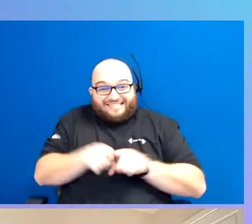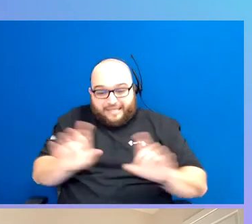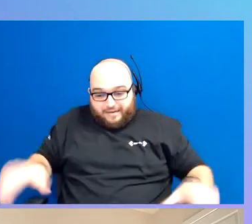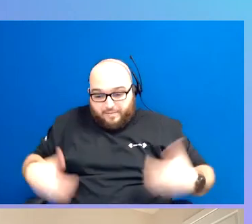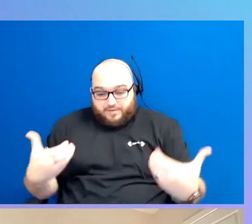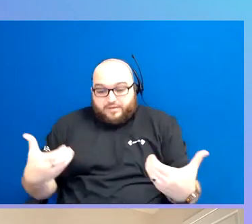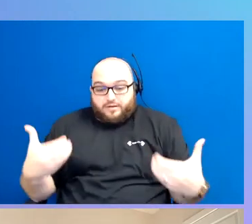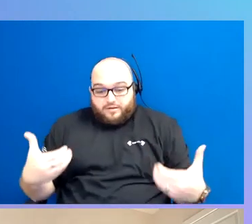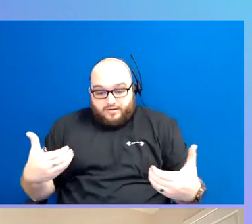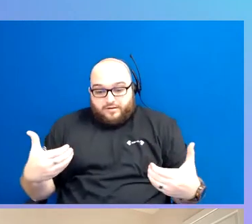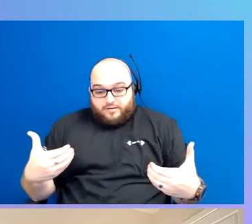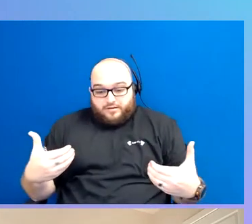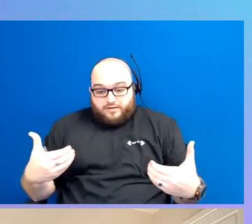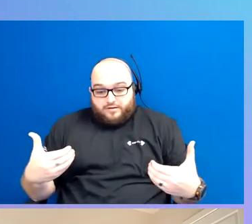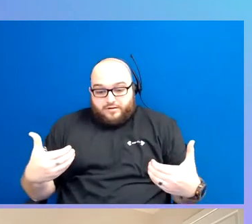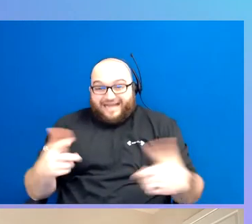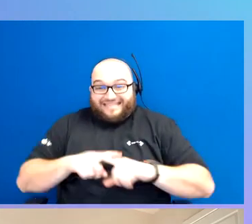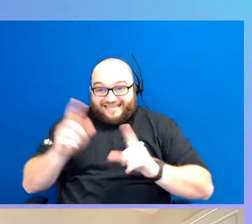because